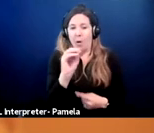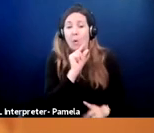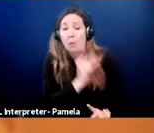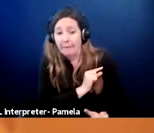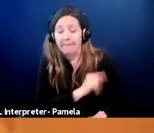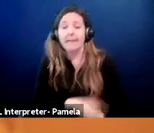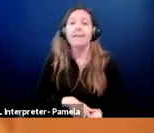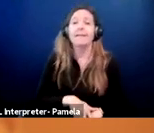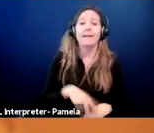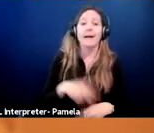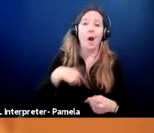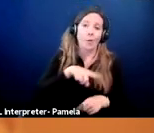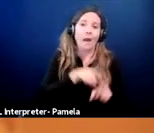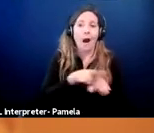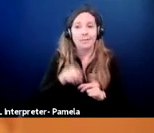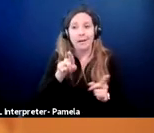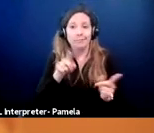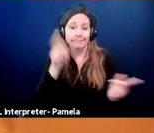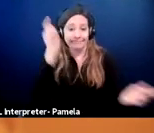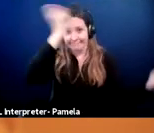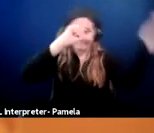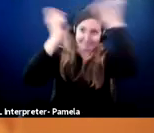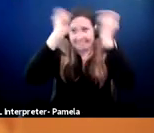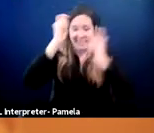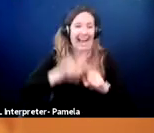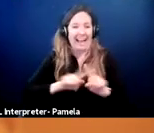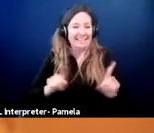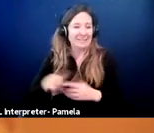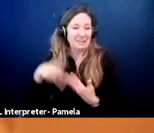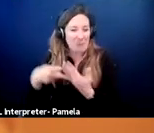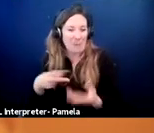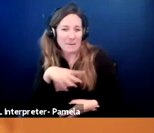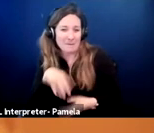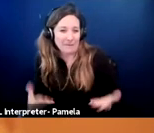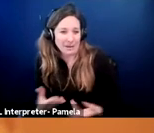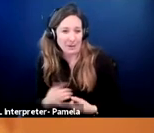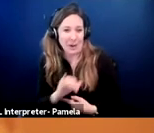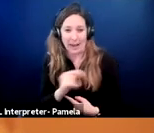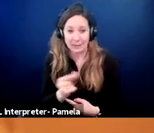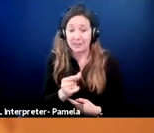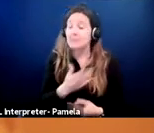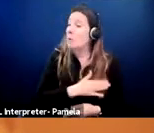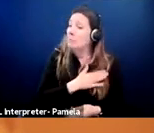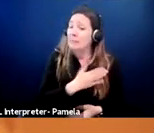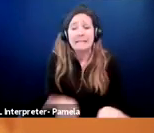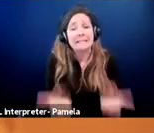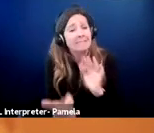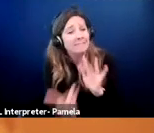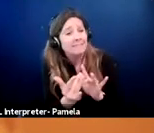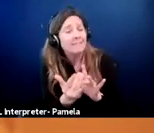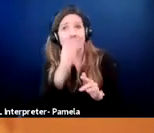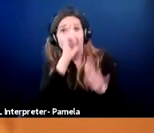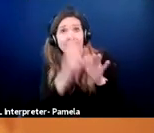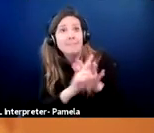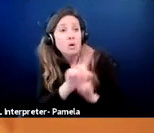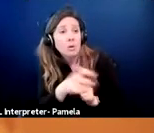very various different programs and events that we do here at IG. So feel free to reach out to us if you have any questions. We'll